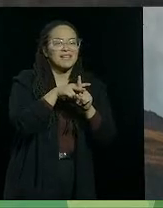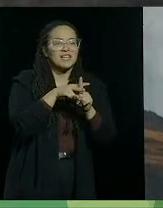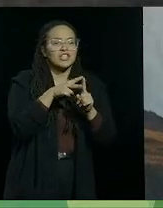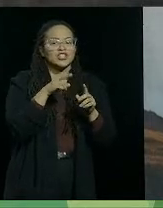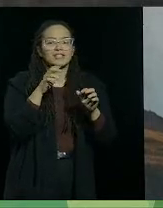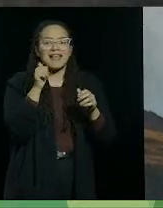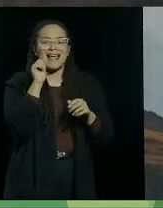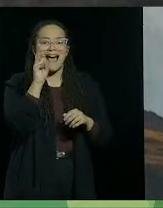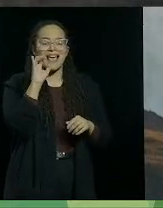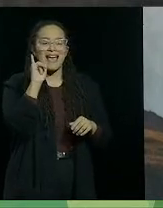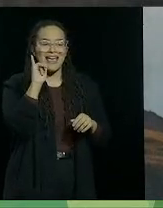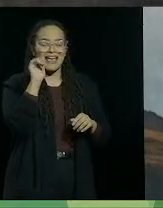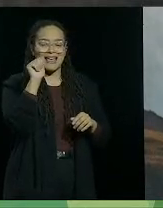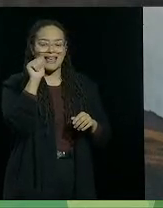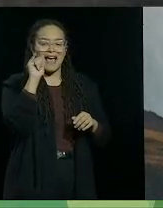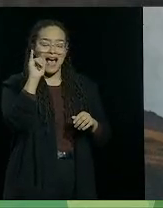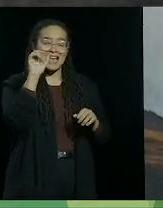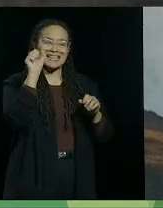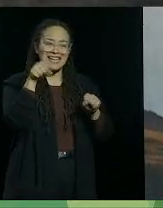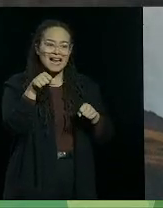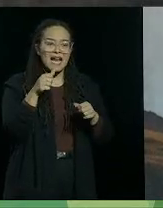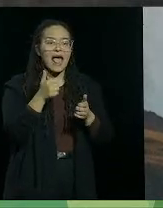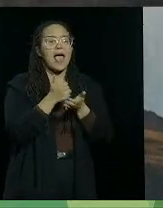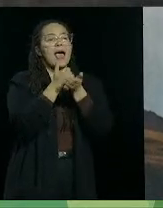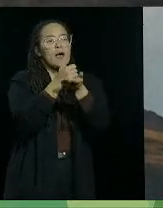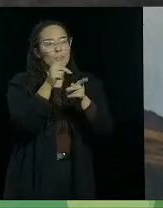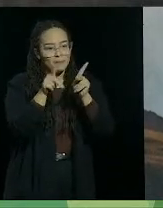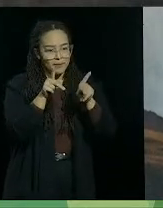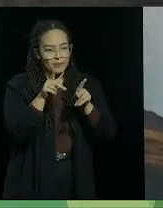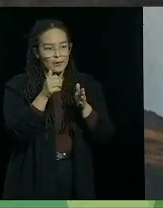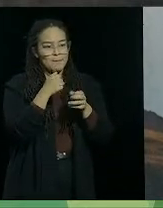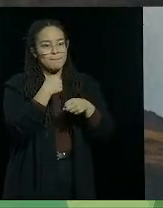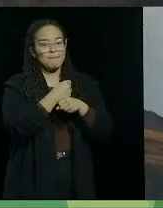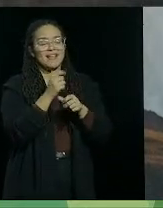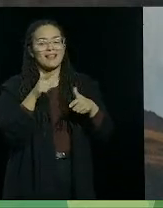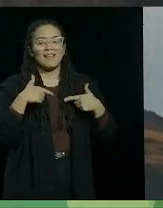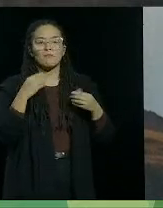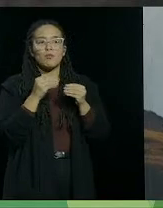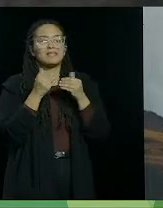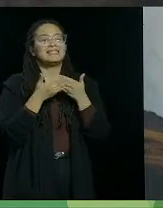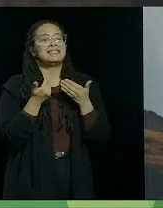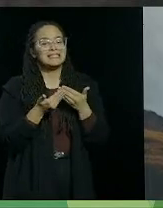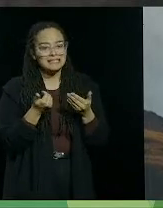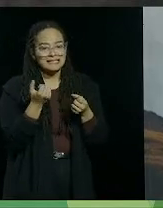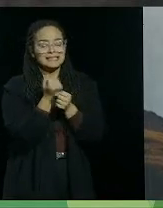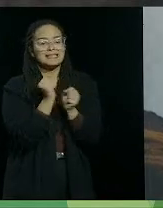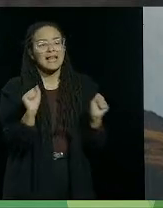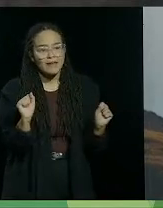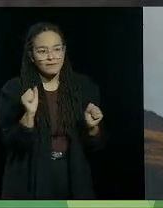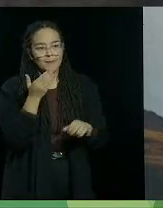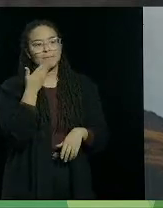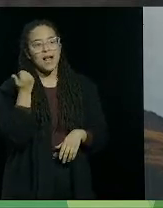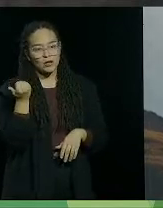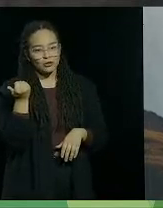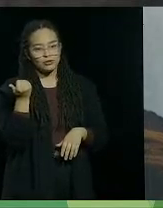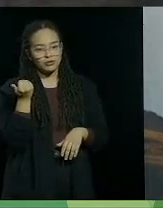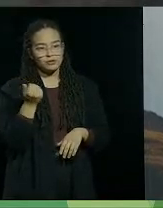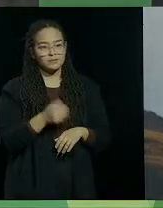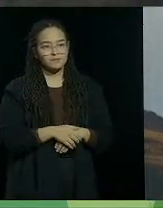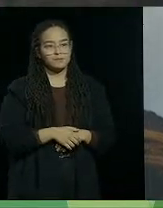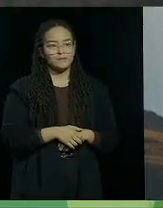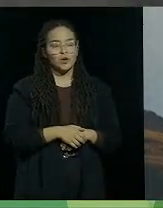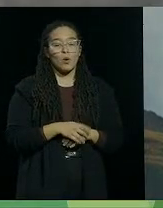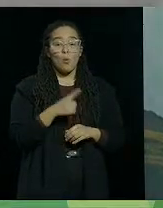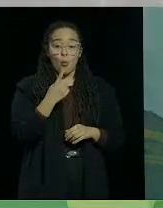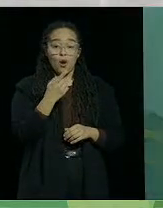to assist people and make their lives easier, safer, and simply better.